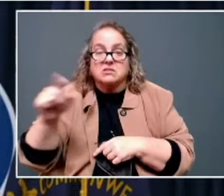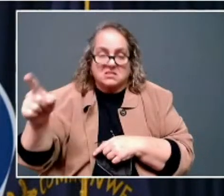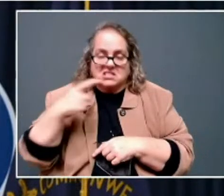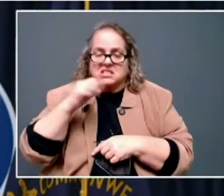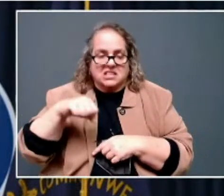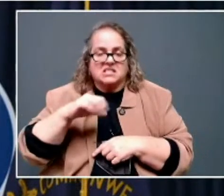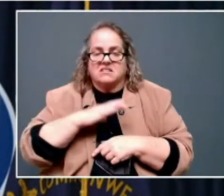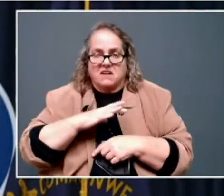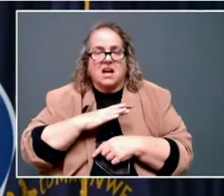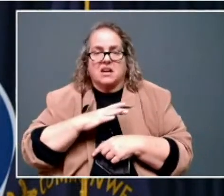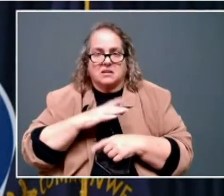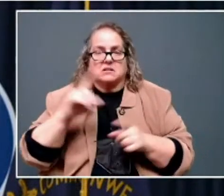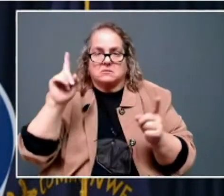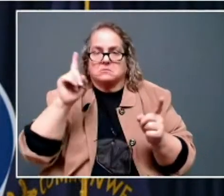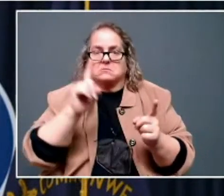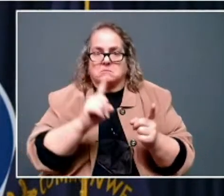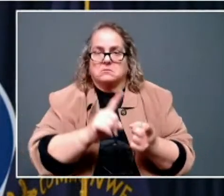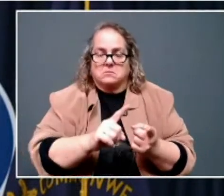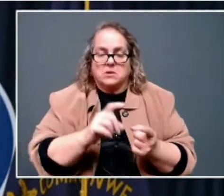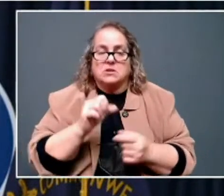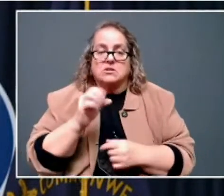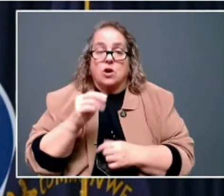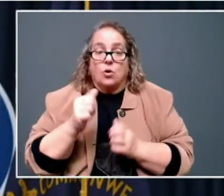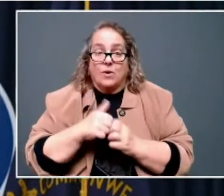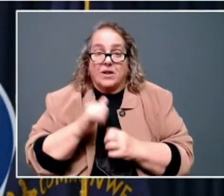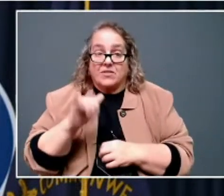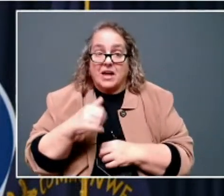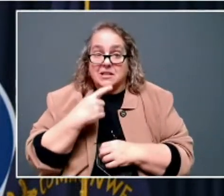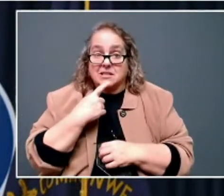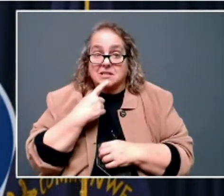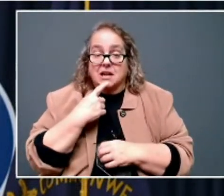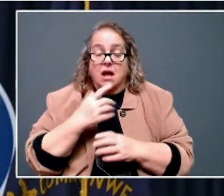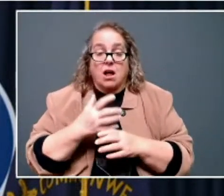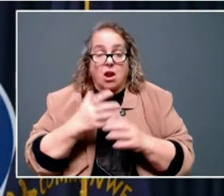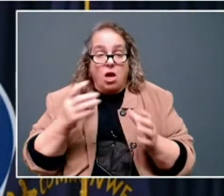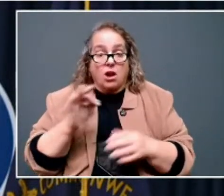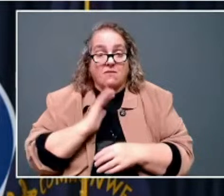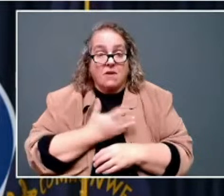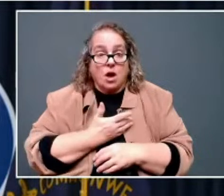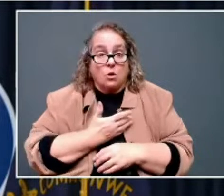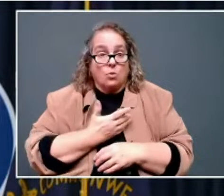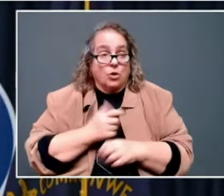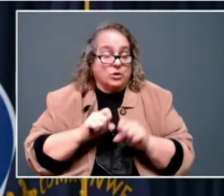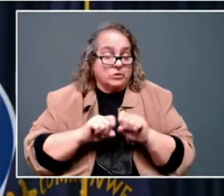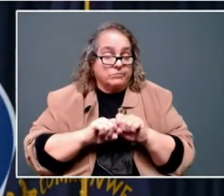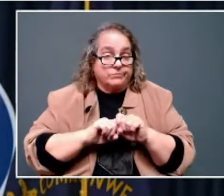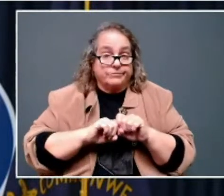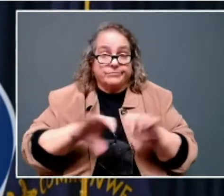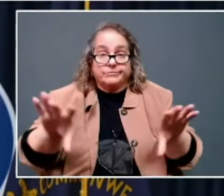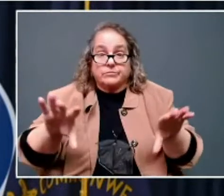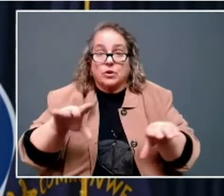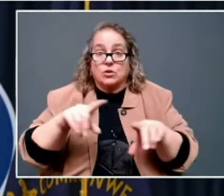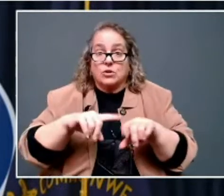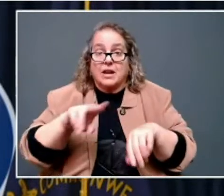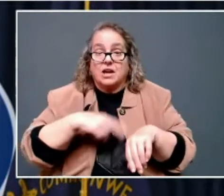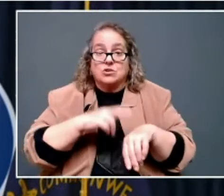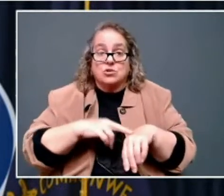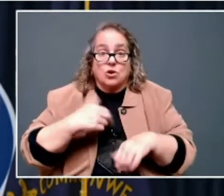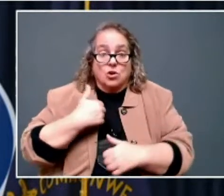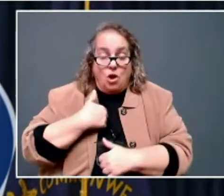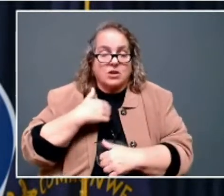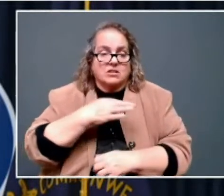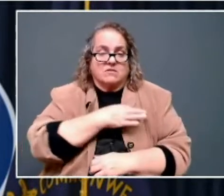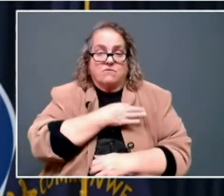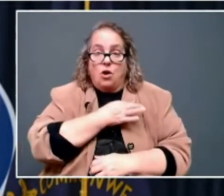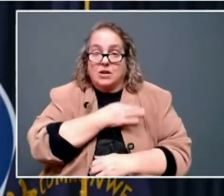collaborative process. With that said, a lot of our deployments have been solely voluntary. This one is